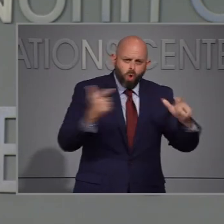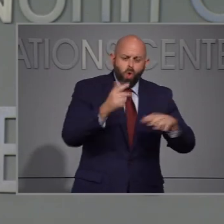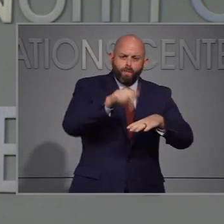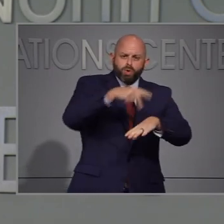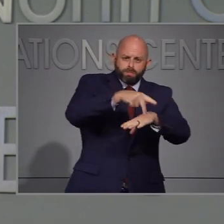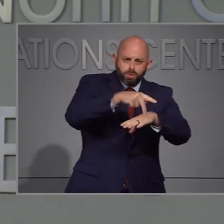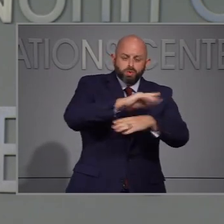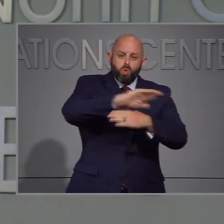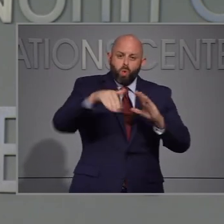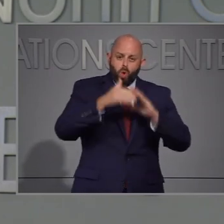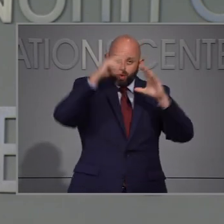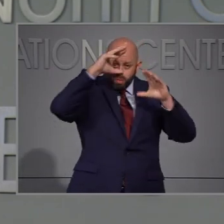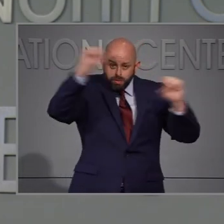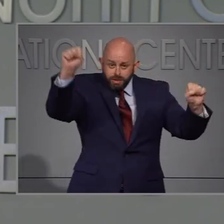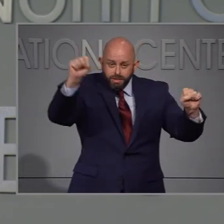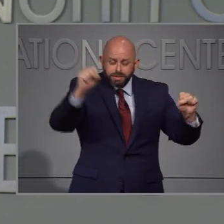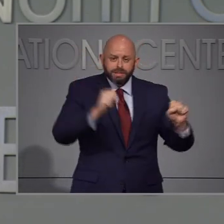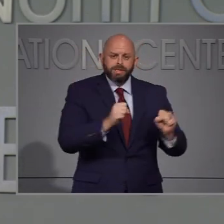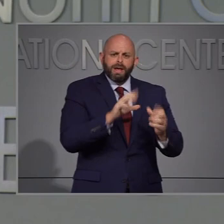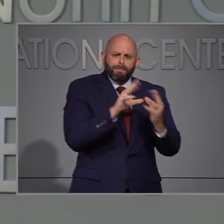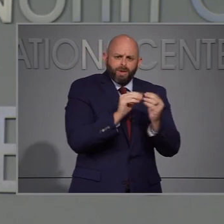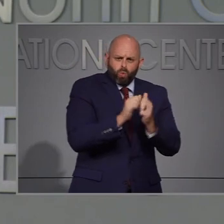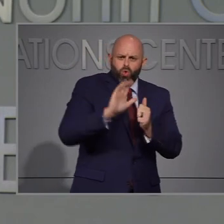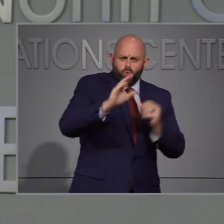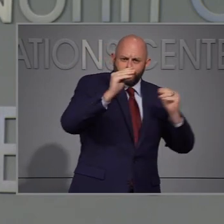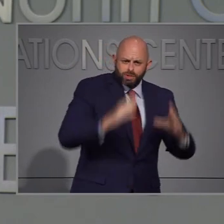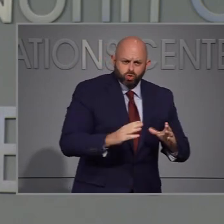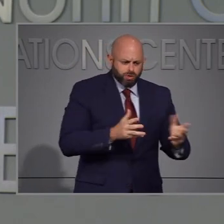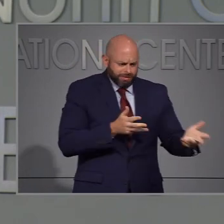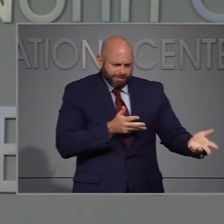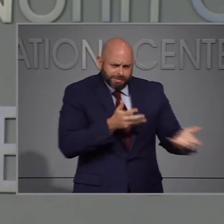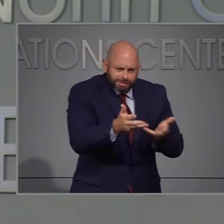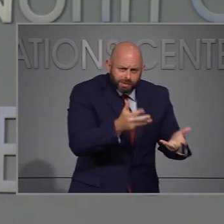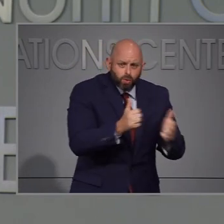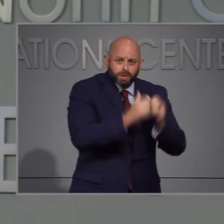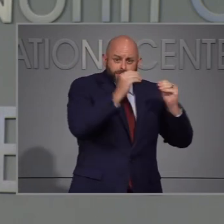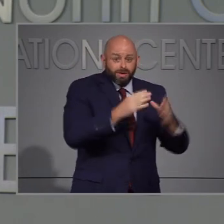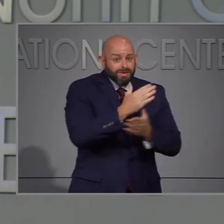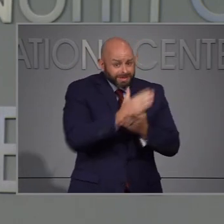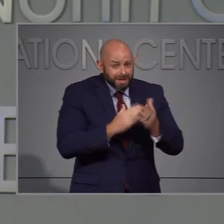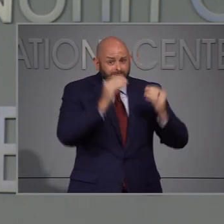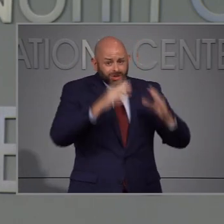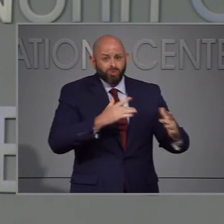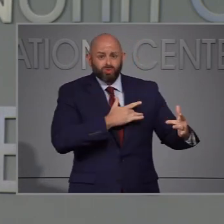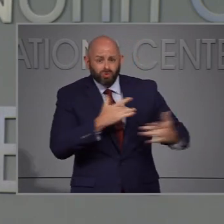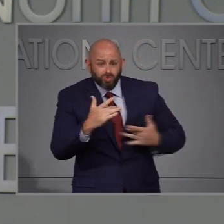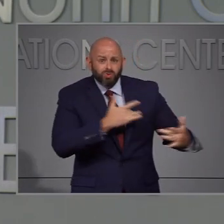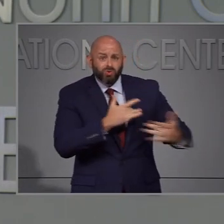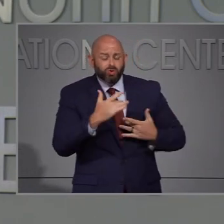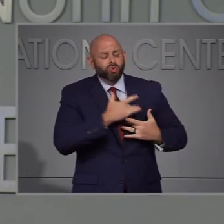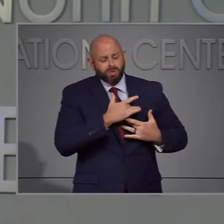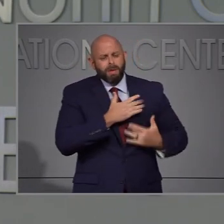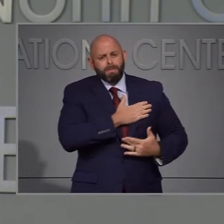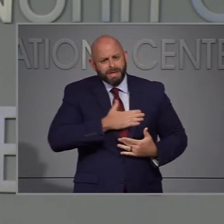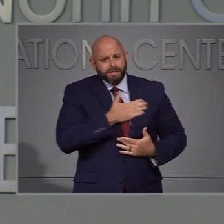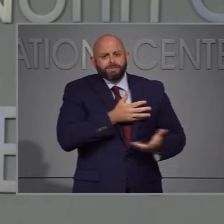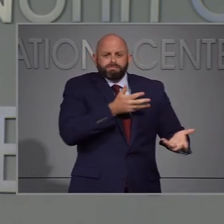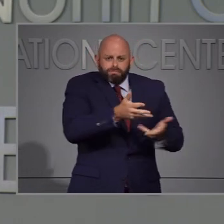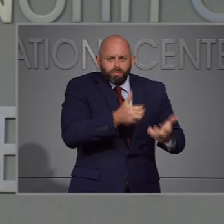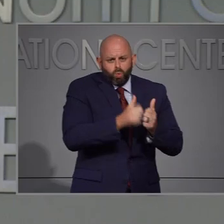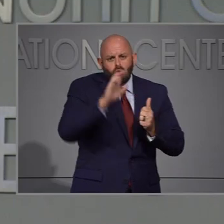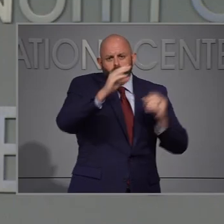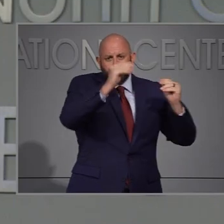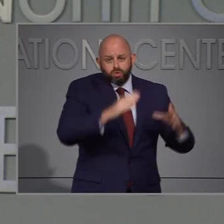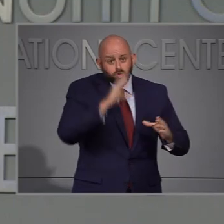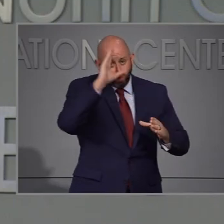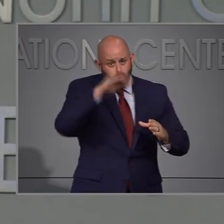and listen to teachers and staff as they shape their plans. I know this will be challenging work for